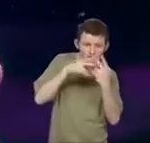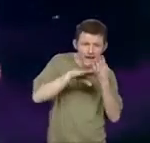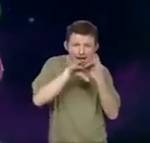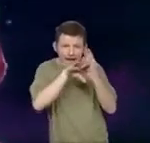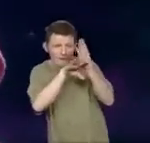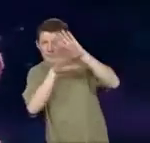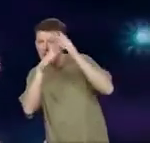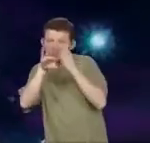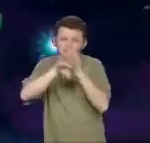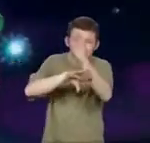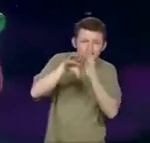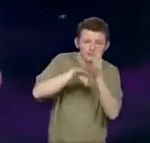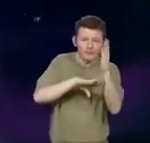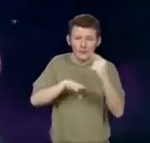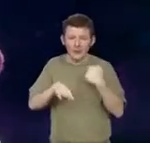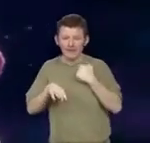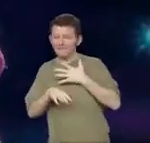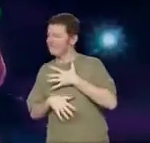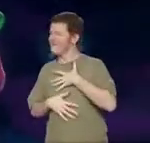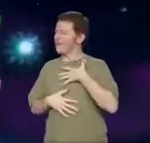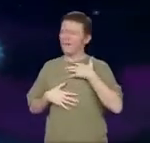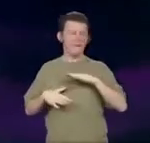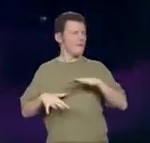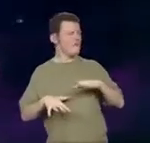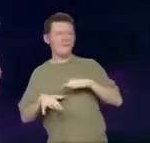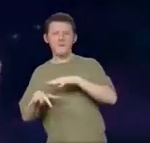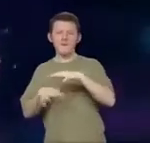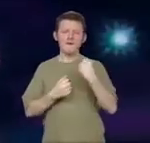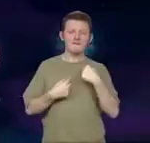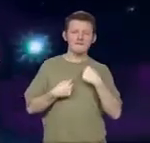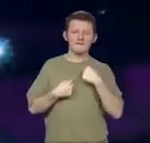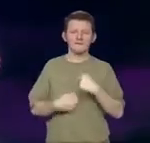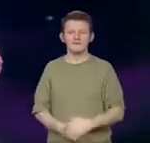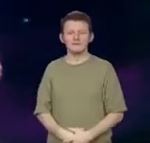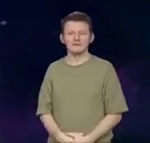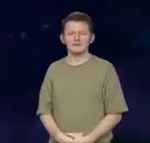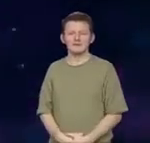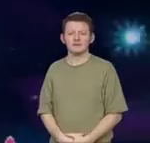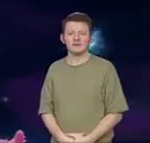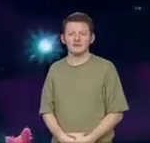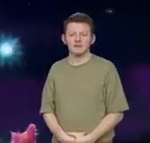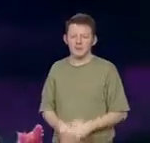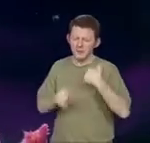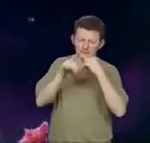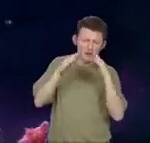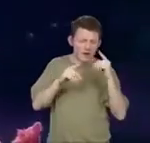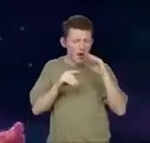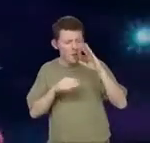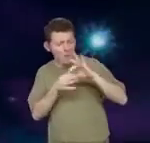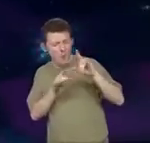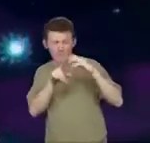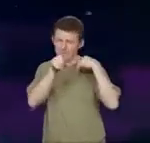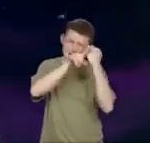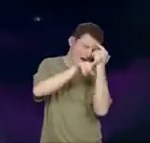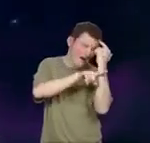We travelled all the way from Hoobland. We could be feeling low. Because we roam so far from